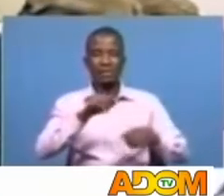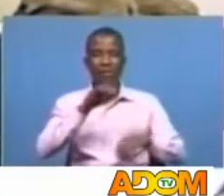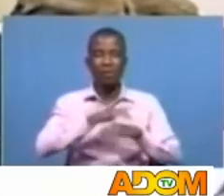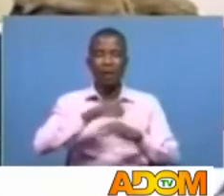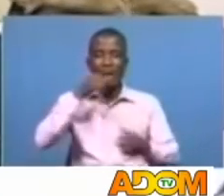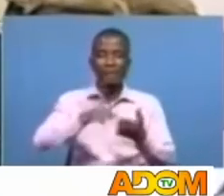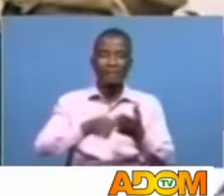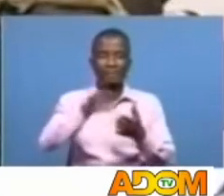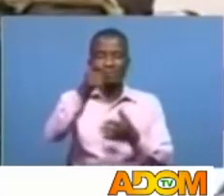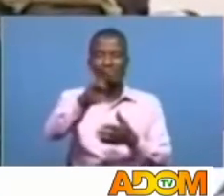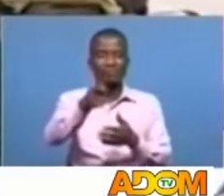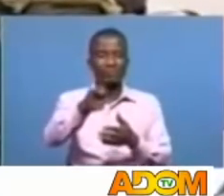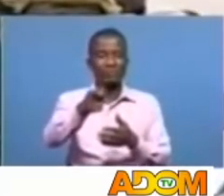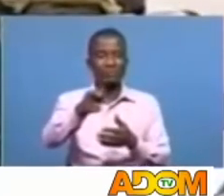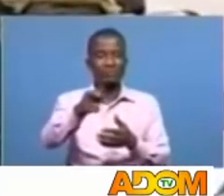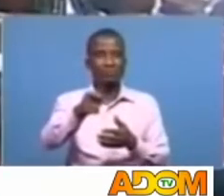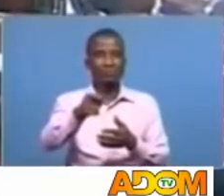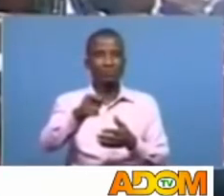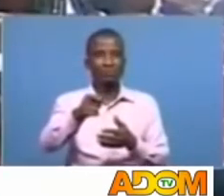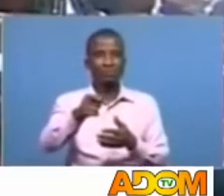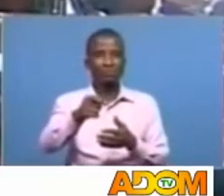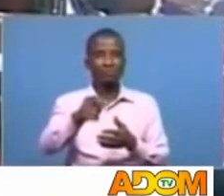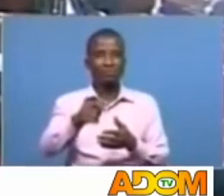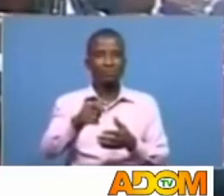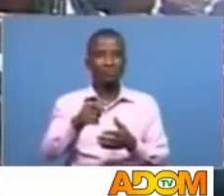your lordships...